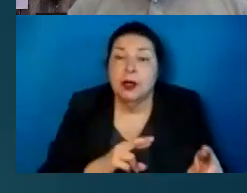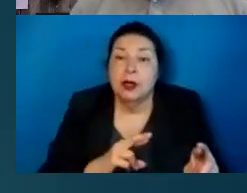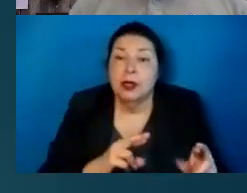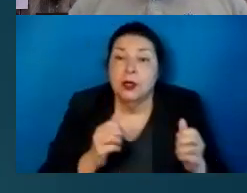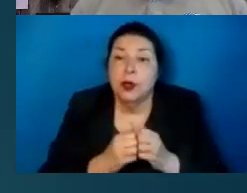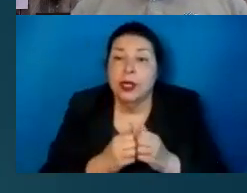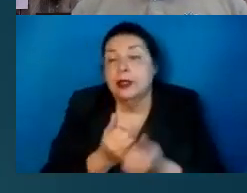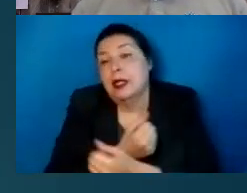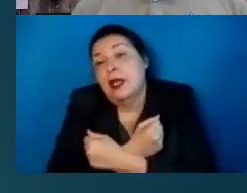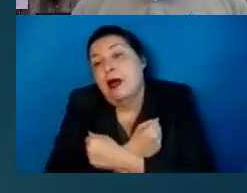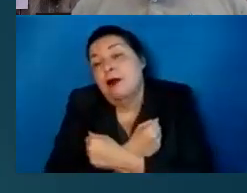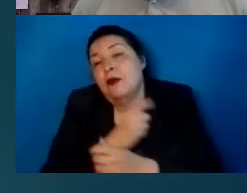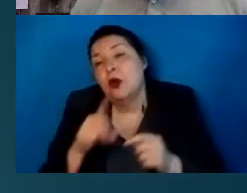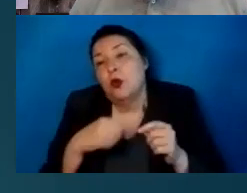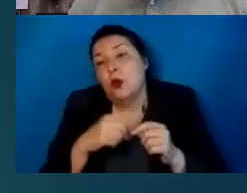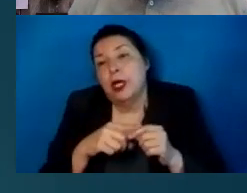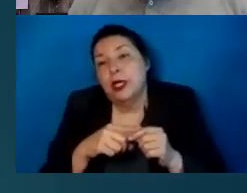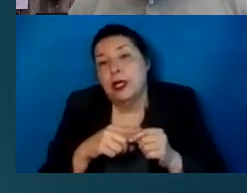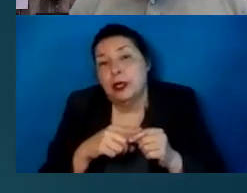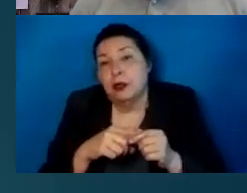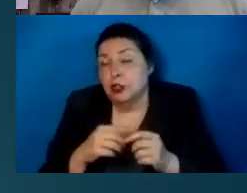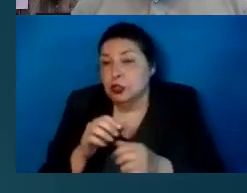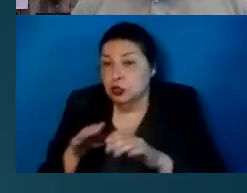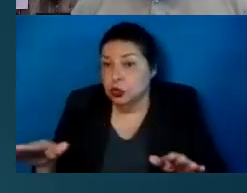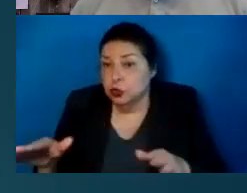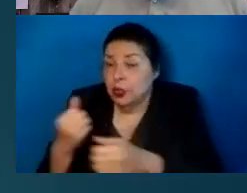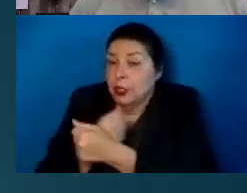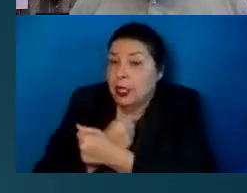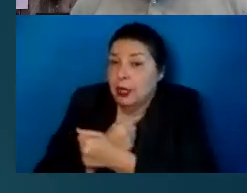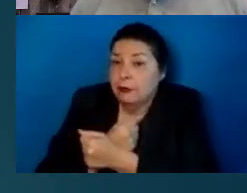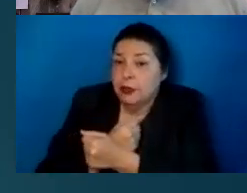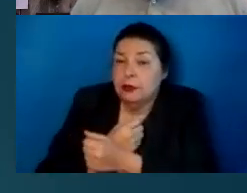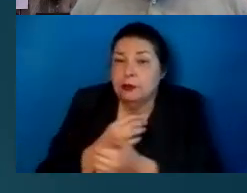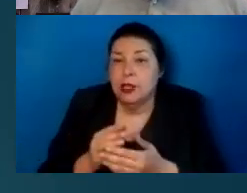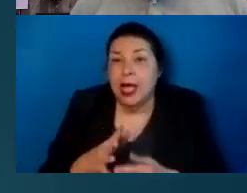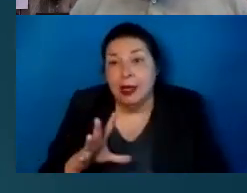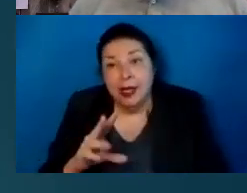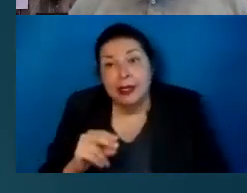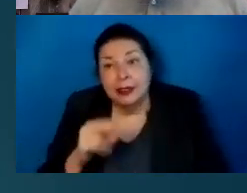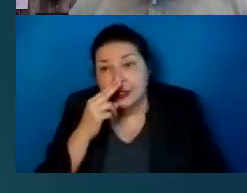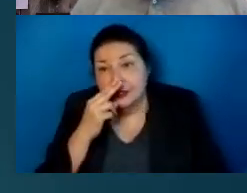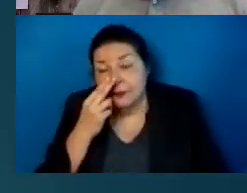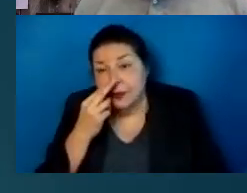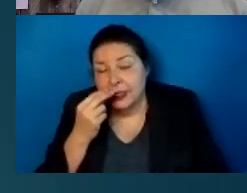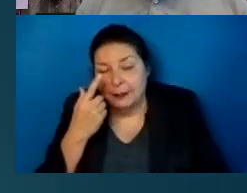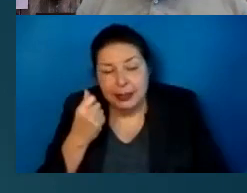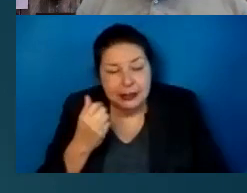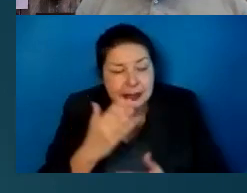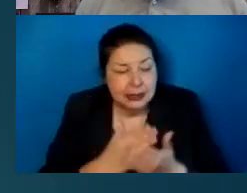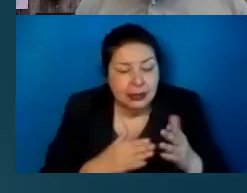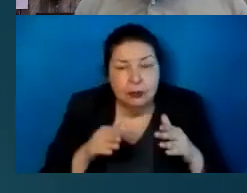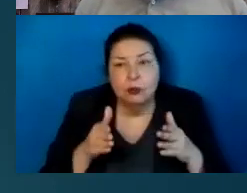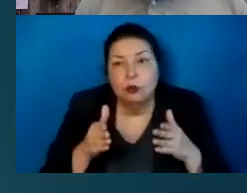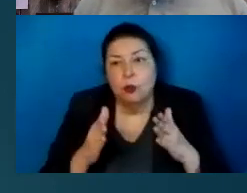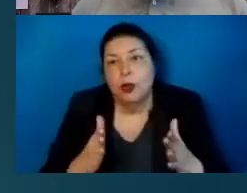with love when they are loved. And it's sort of funny. In some ways, they're